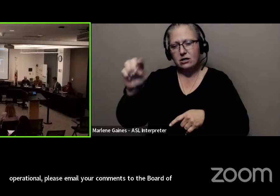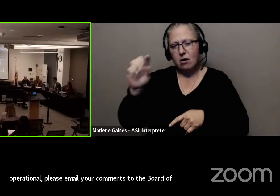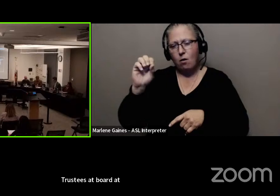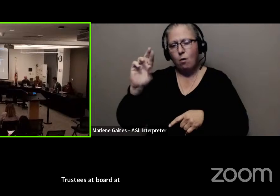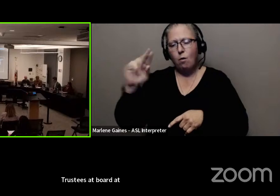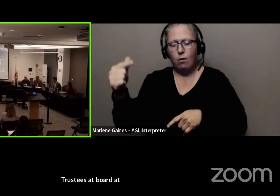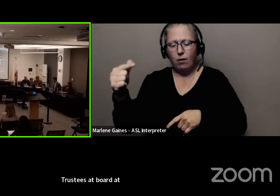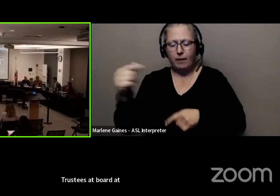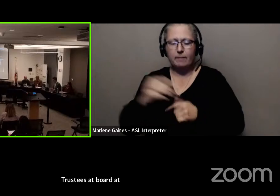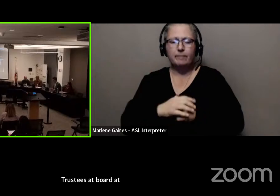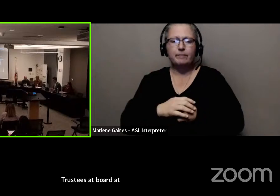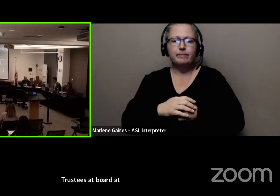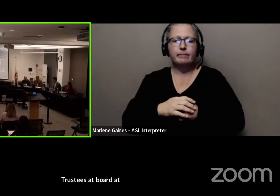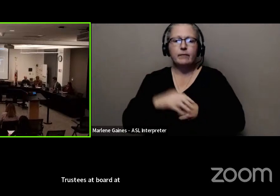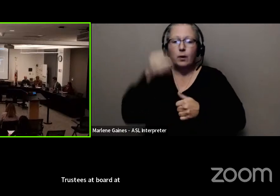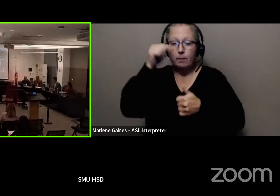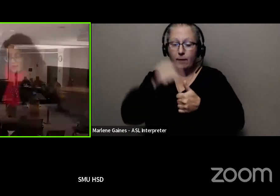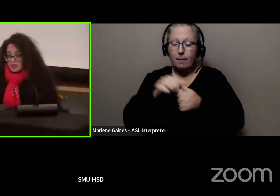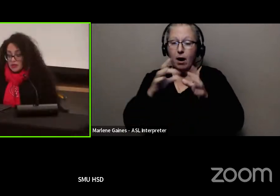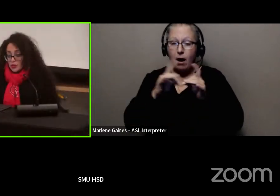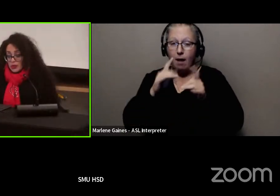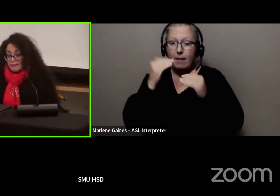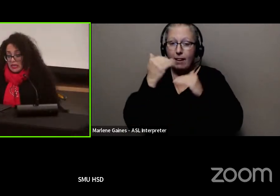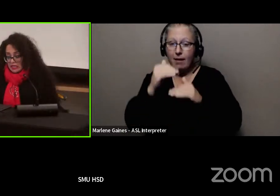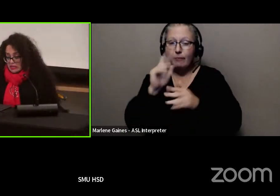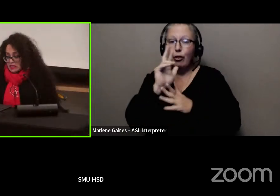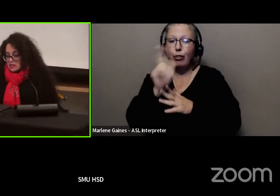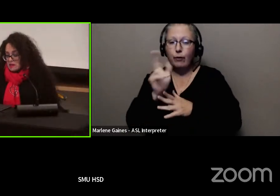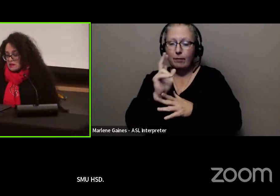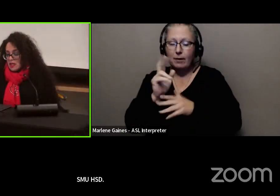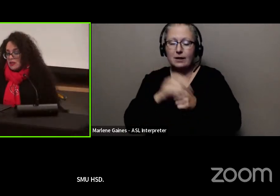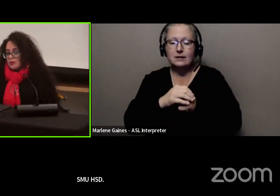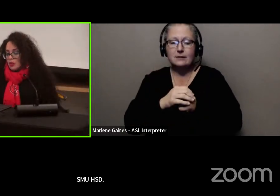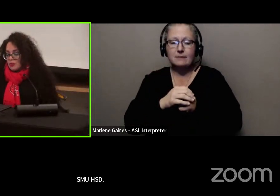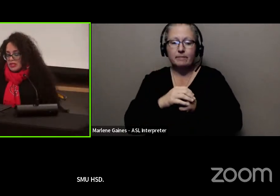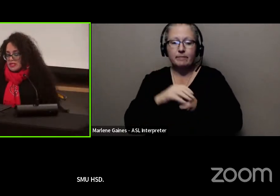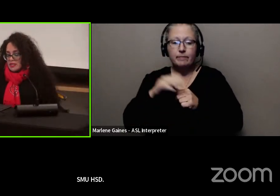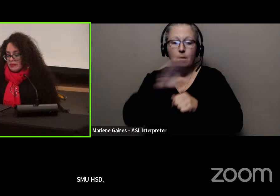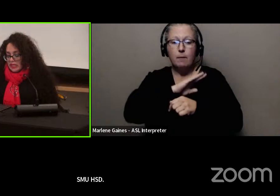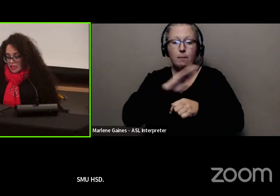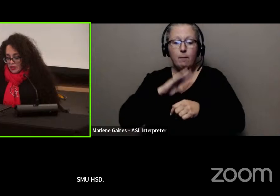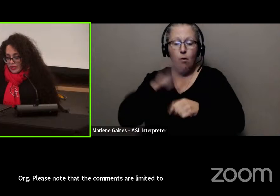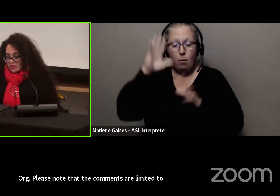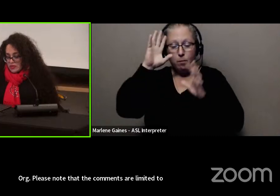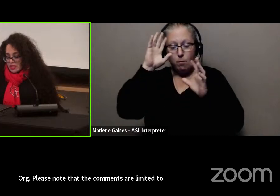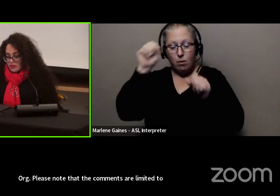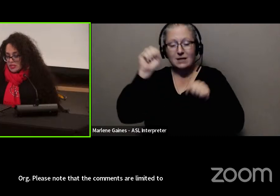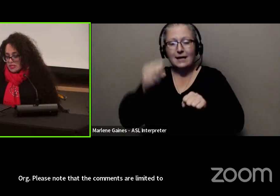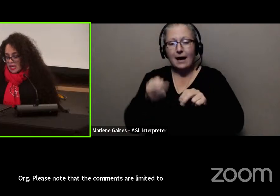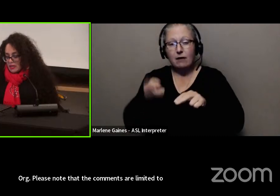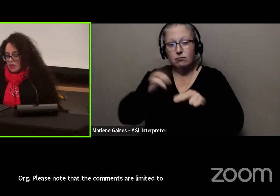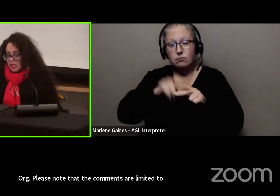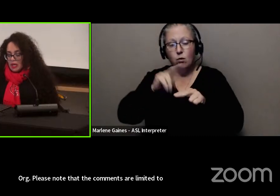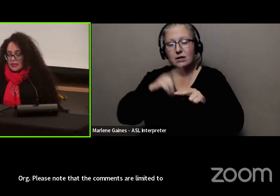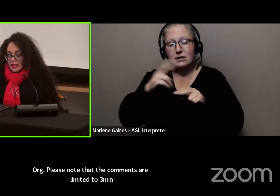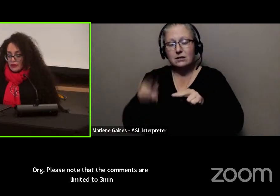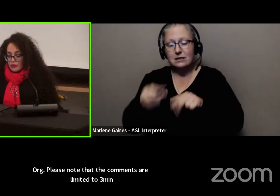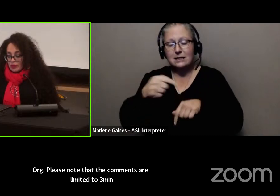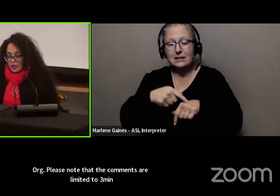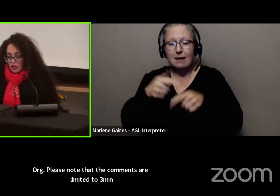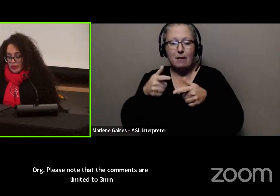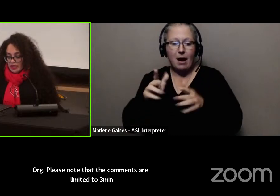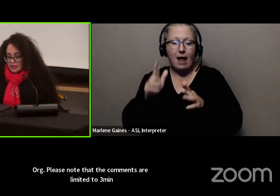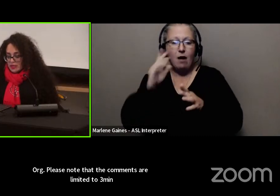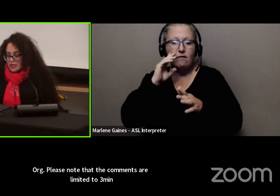board@smuhsd.org. Please note that the comments are limited to 3 minutes. The board president may increase or decrease the time allowed